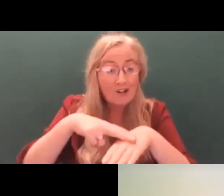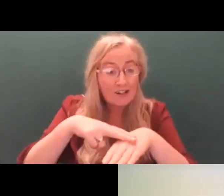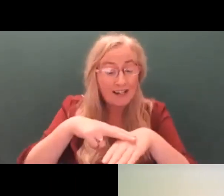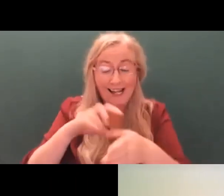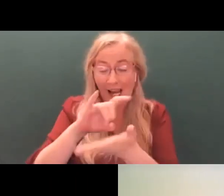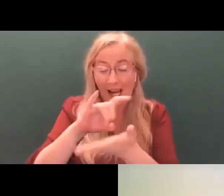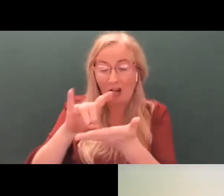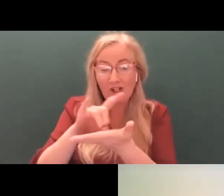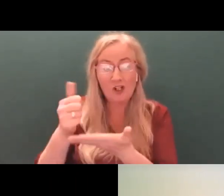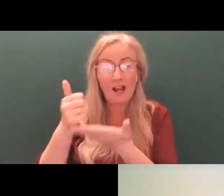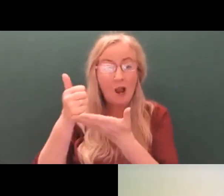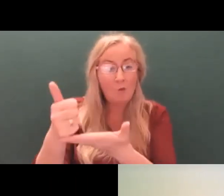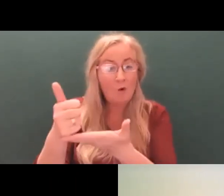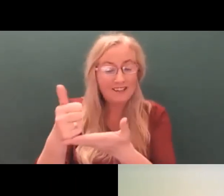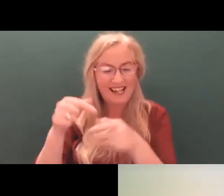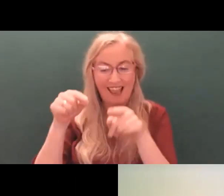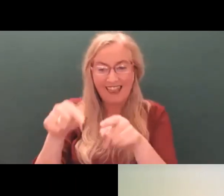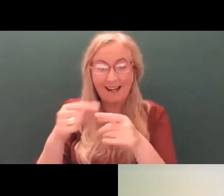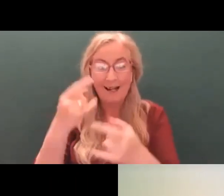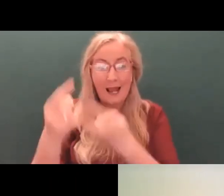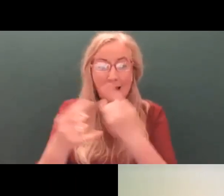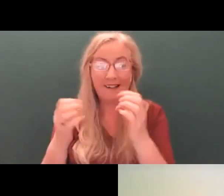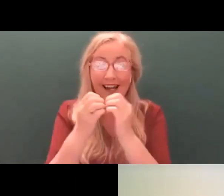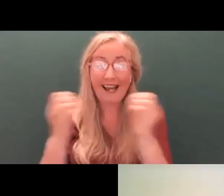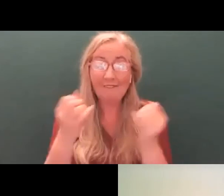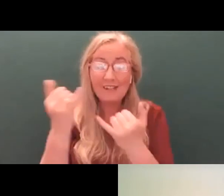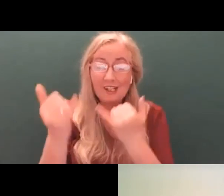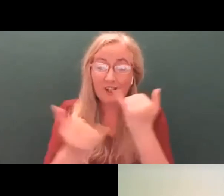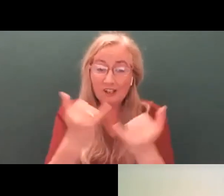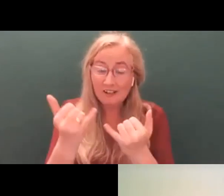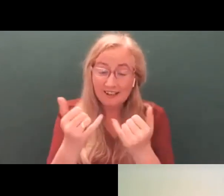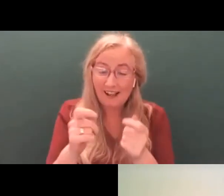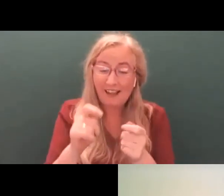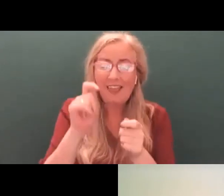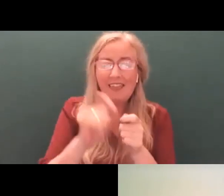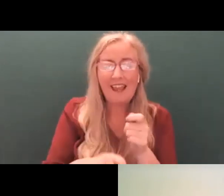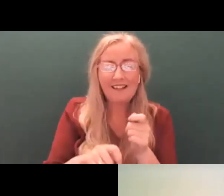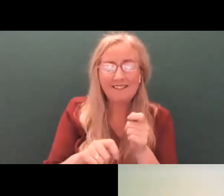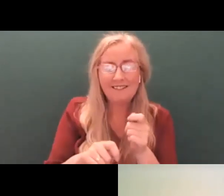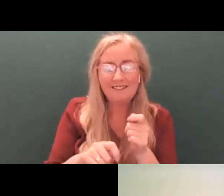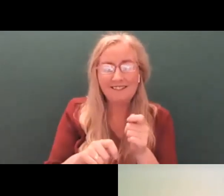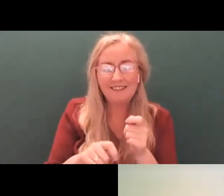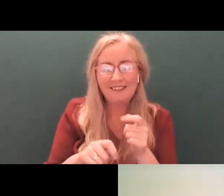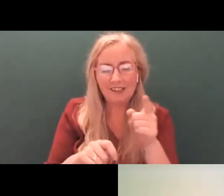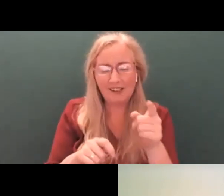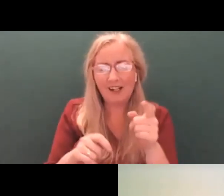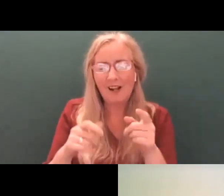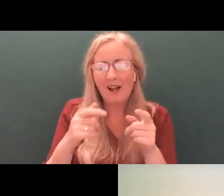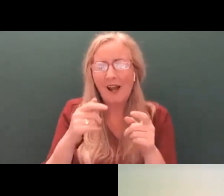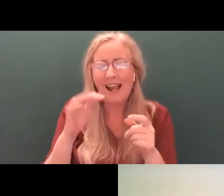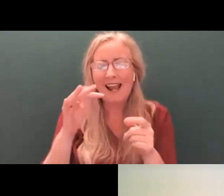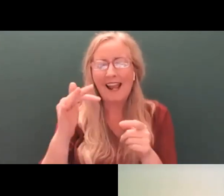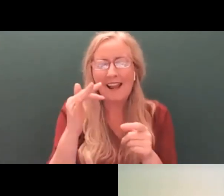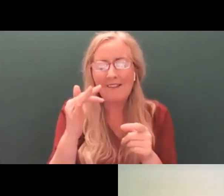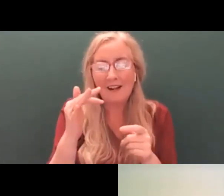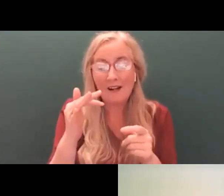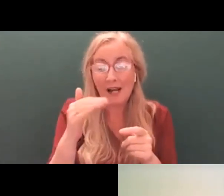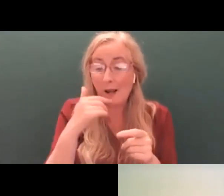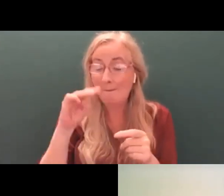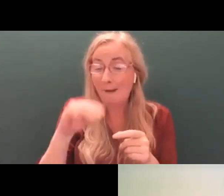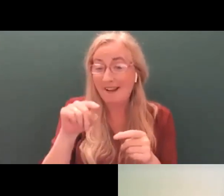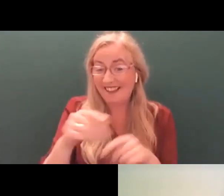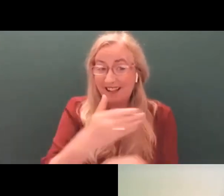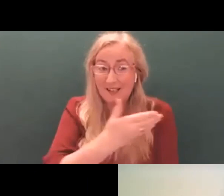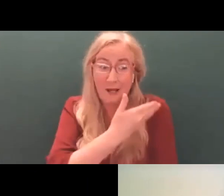Awards, which take place every year. And then maybe in this case as well, I get the sense that there might even be, this might be the beginning